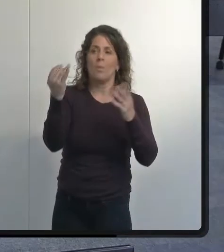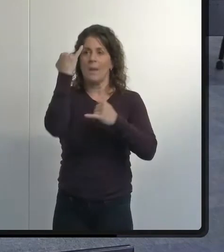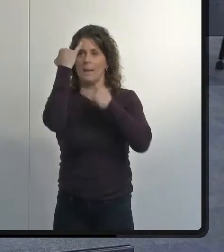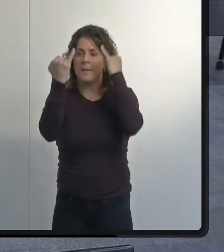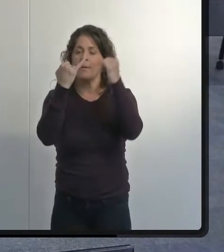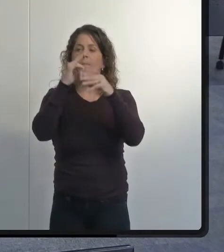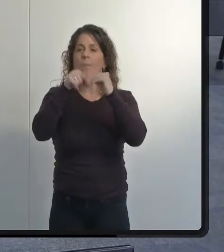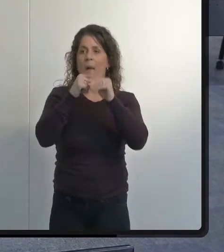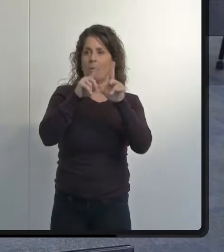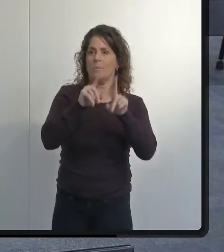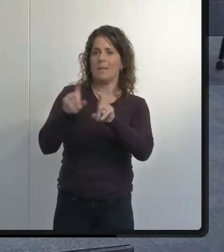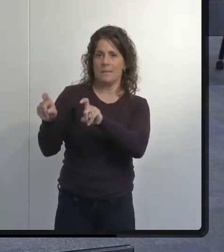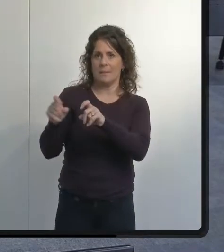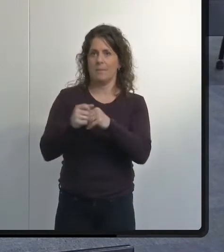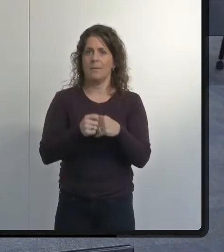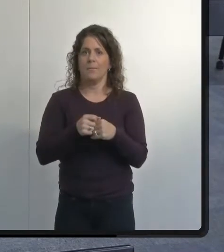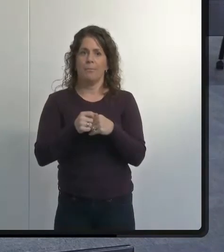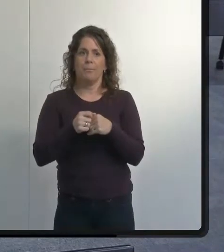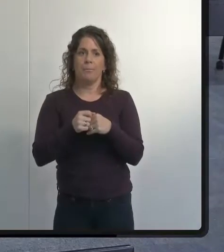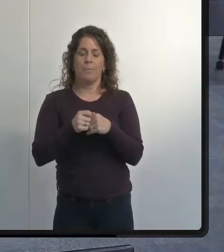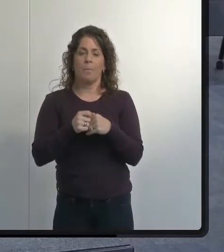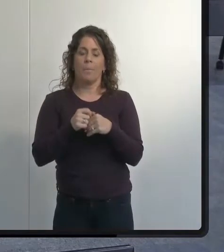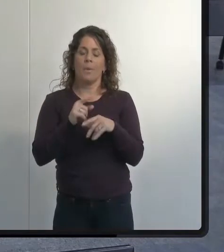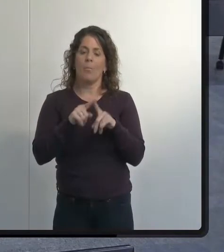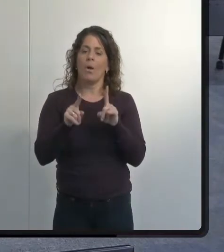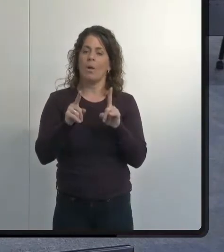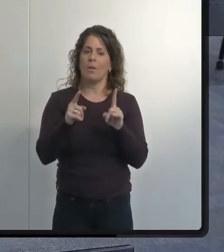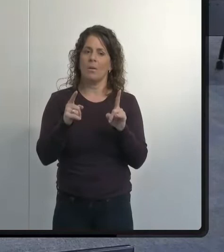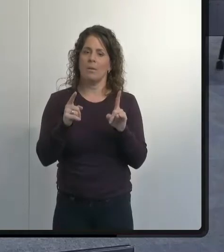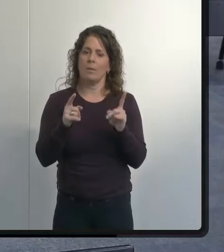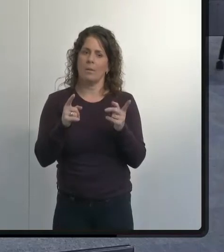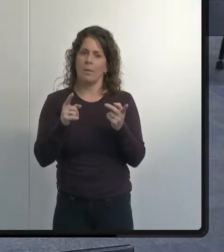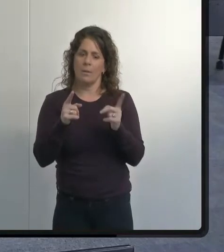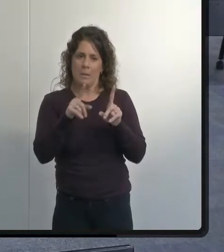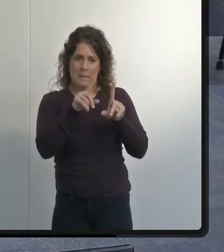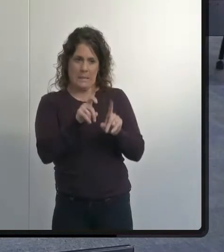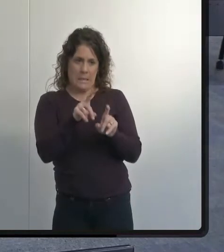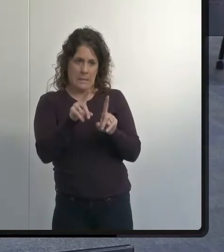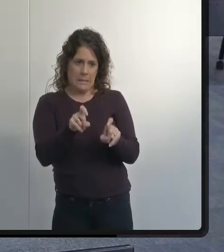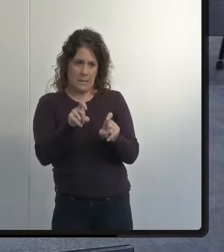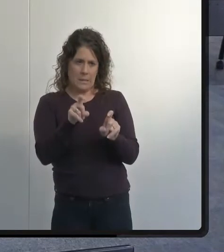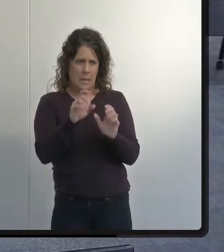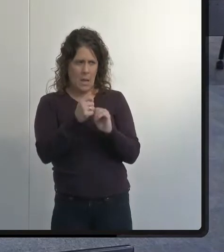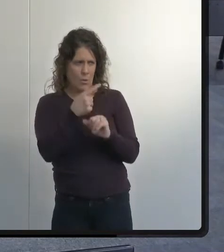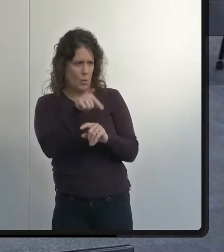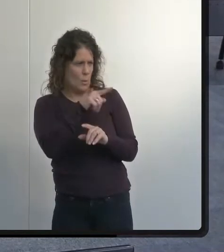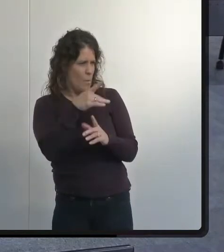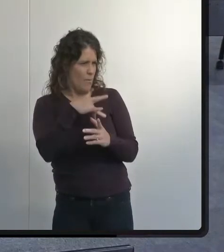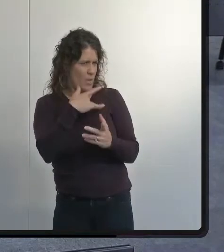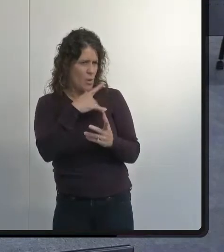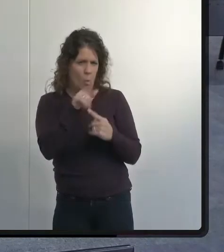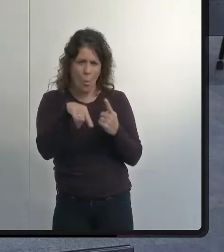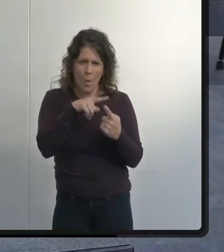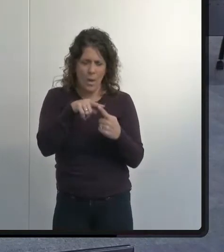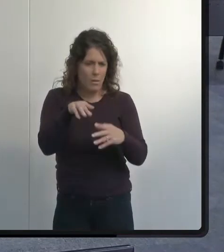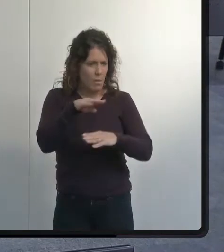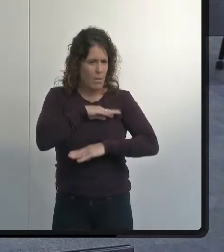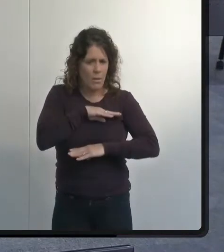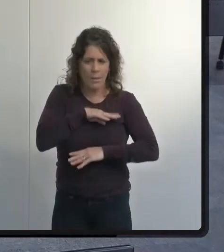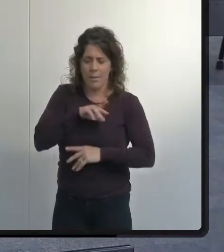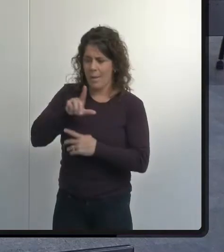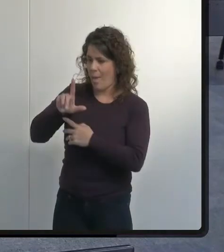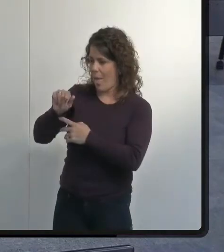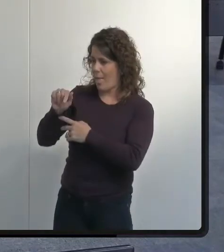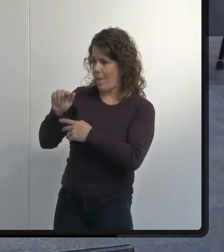county, I mean, at what % would you feel that testing is sufficient? I mean, Los Angeles County today is